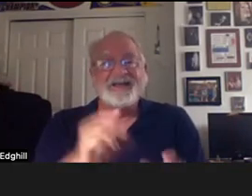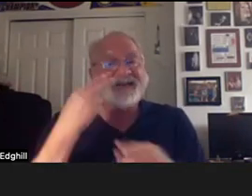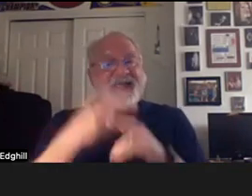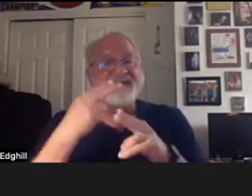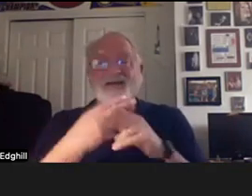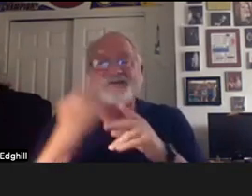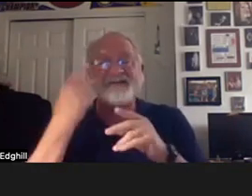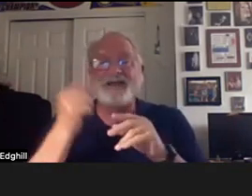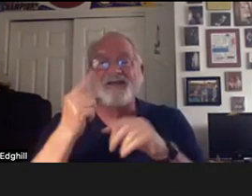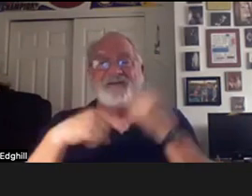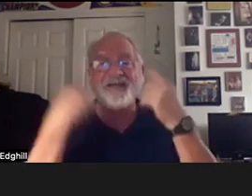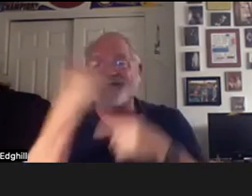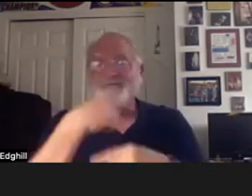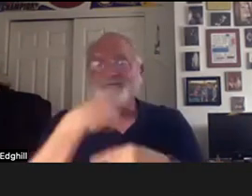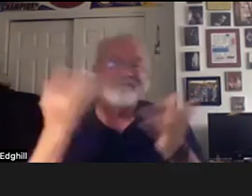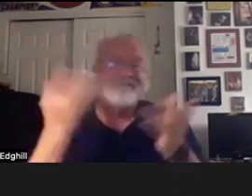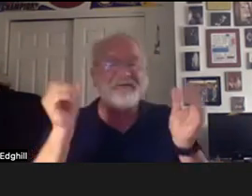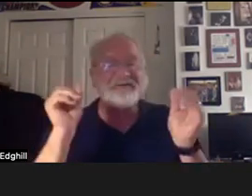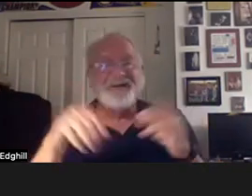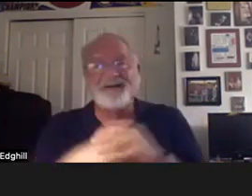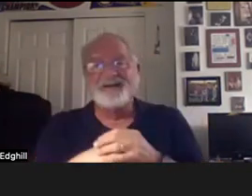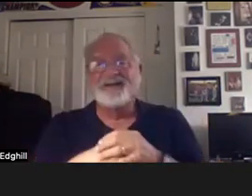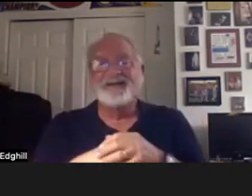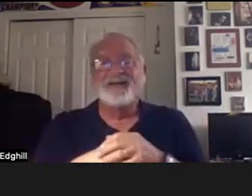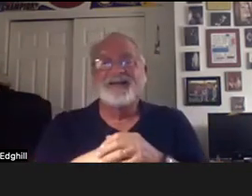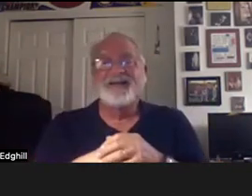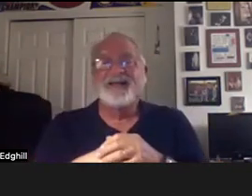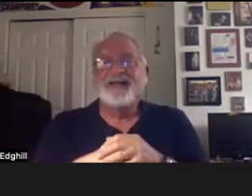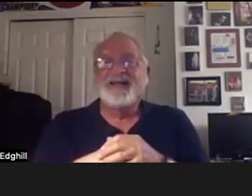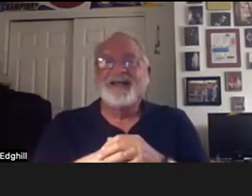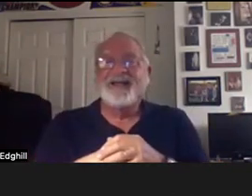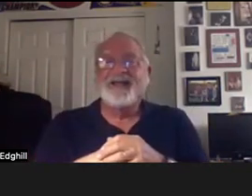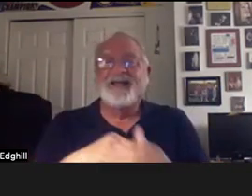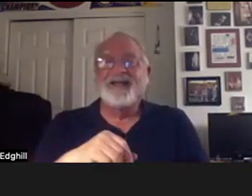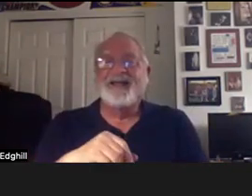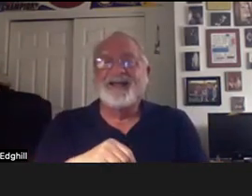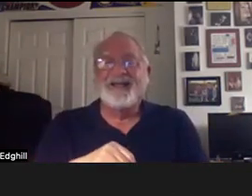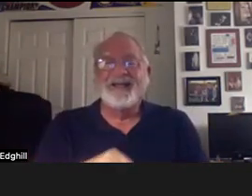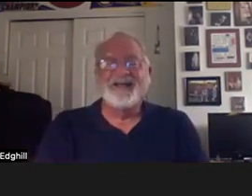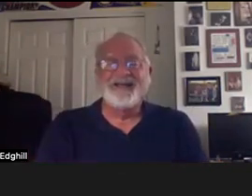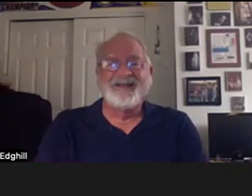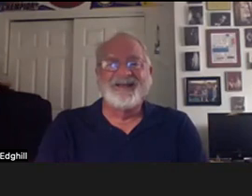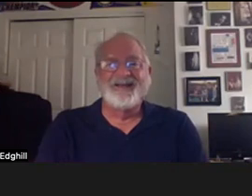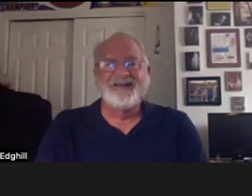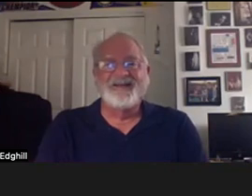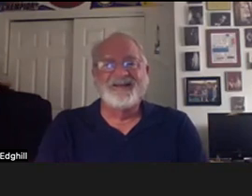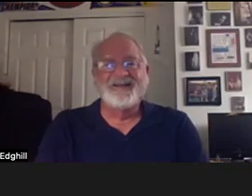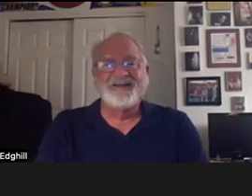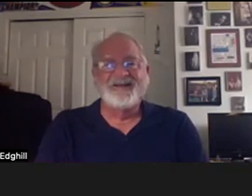I see names. I don't see any faces. I see names, but I don't see any faces. So a lot of videos are off.